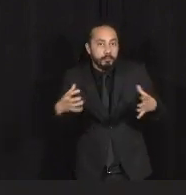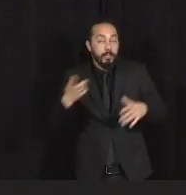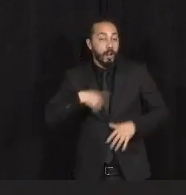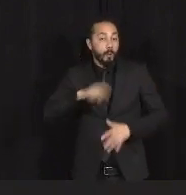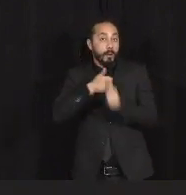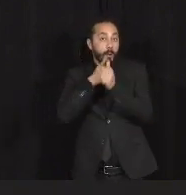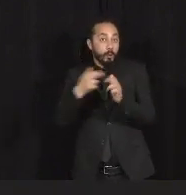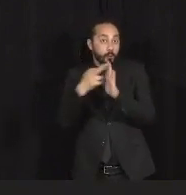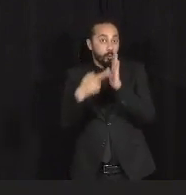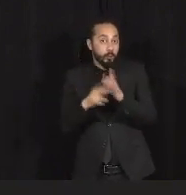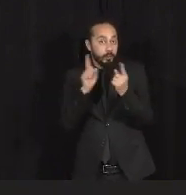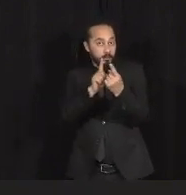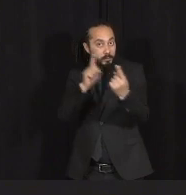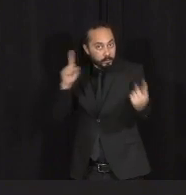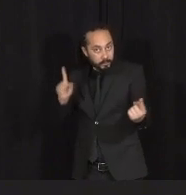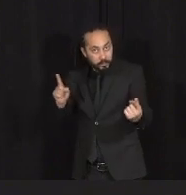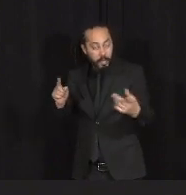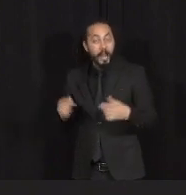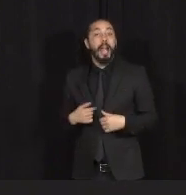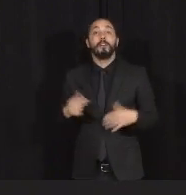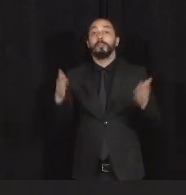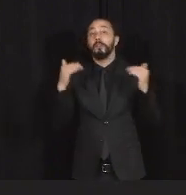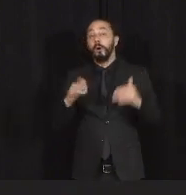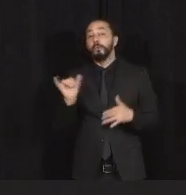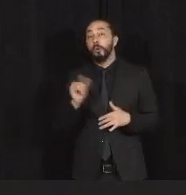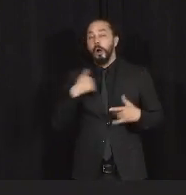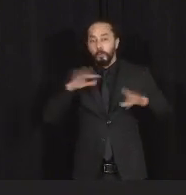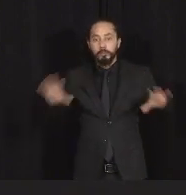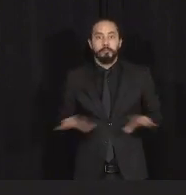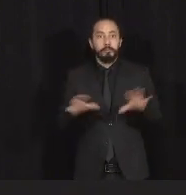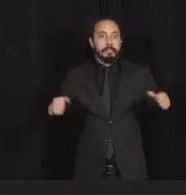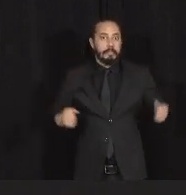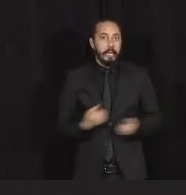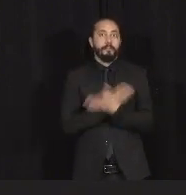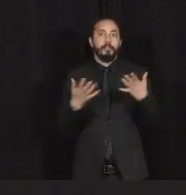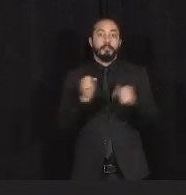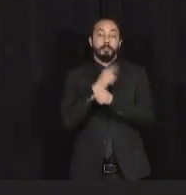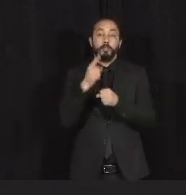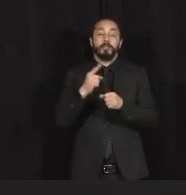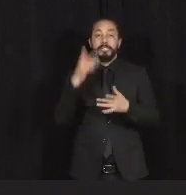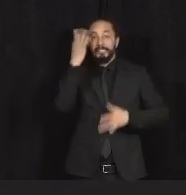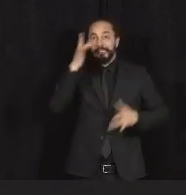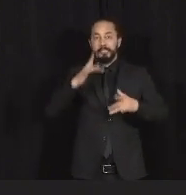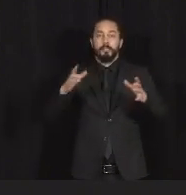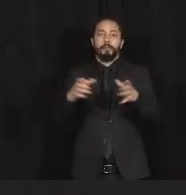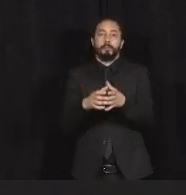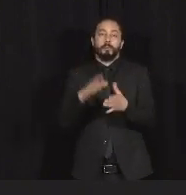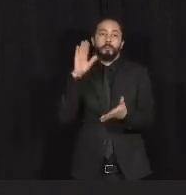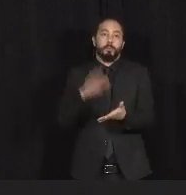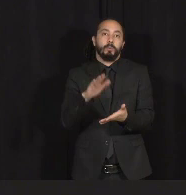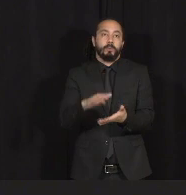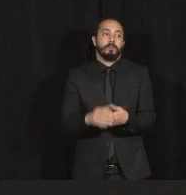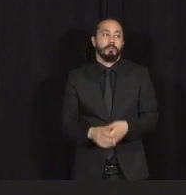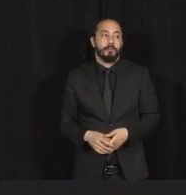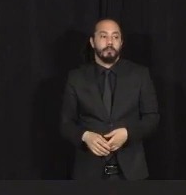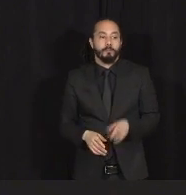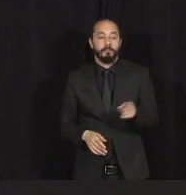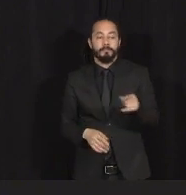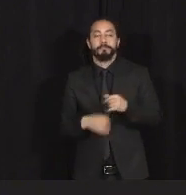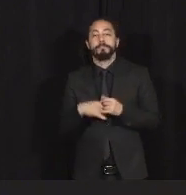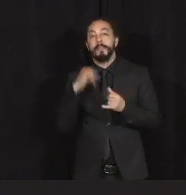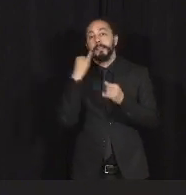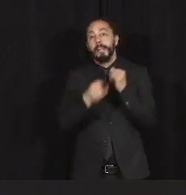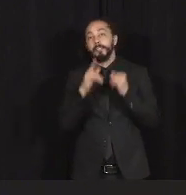keeping the prevalence of this disease as low as possible? So we know that PPE has been an issue in procurement